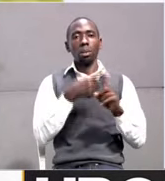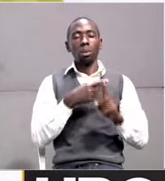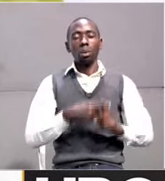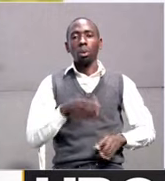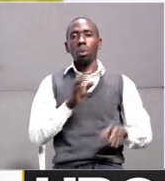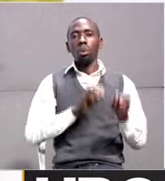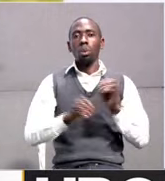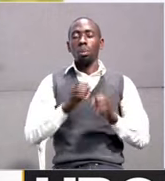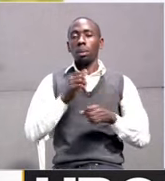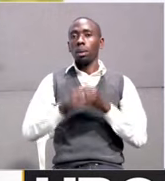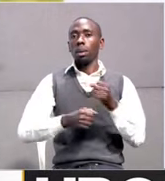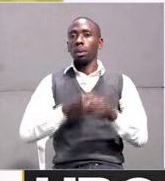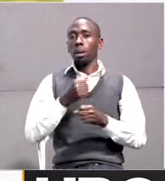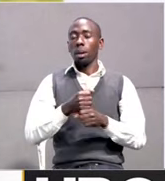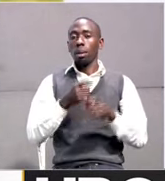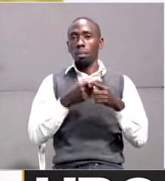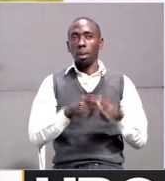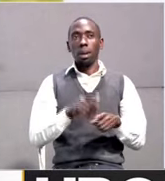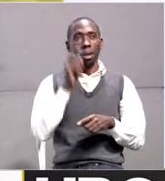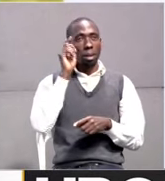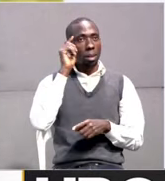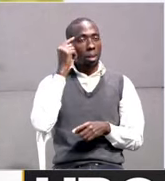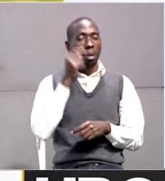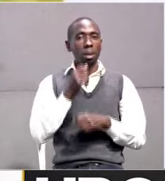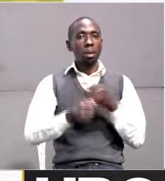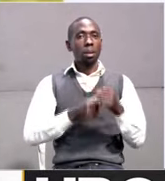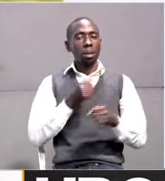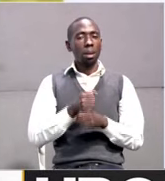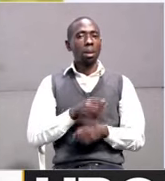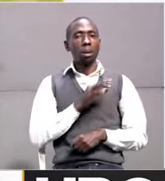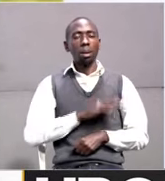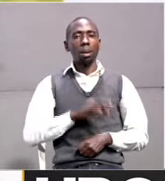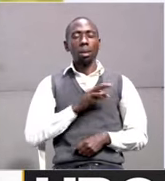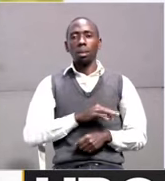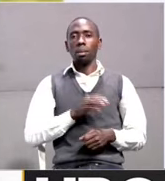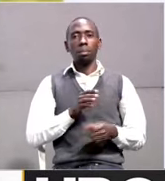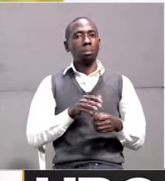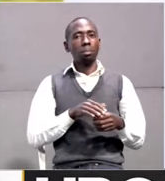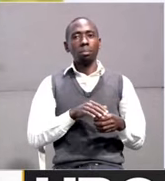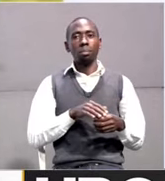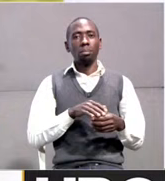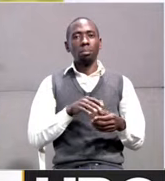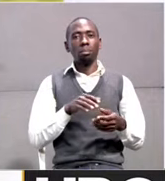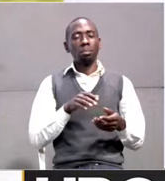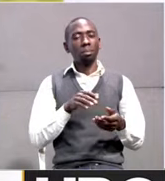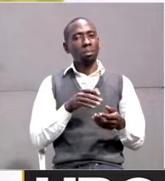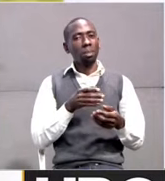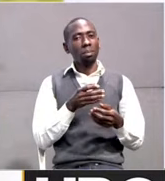per year. But I think per year he earns more than 200 million shillings.